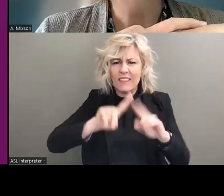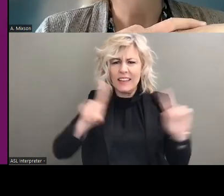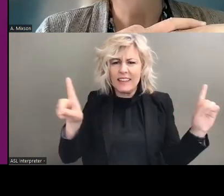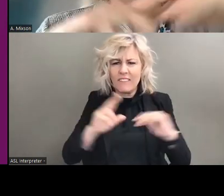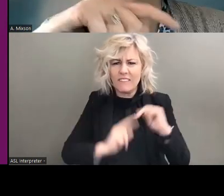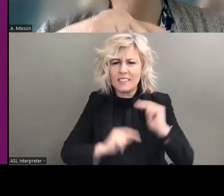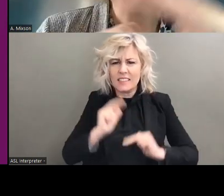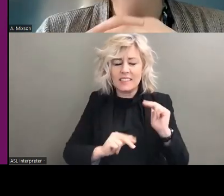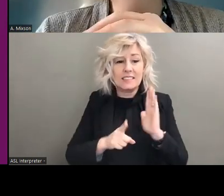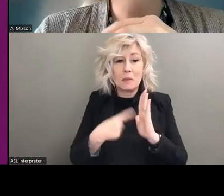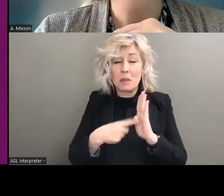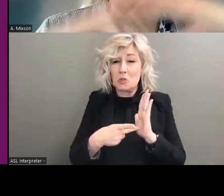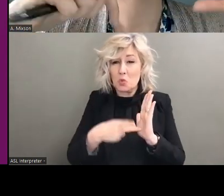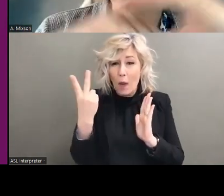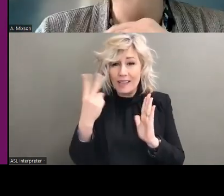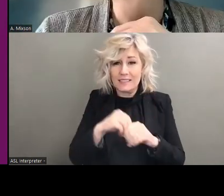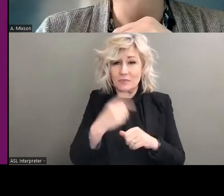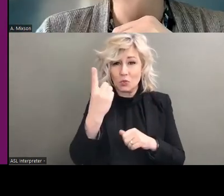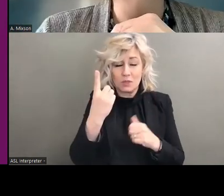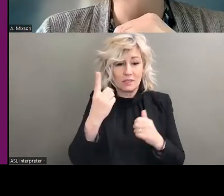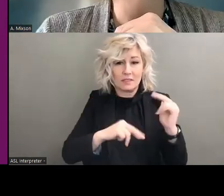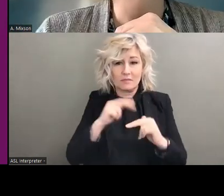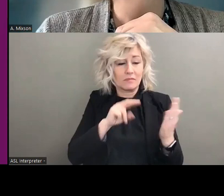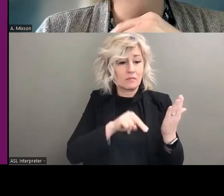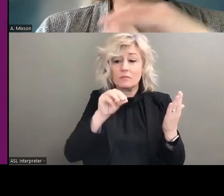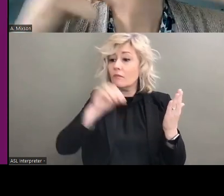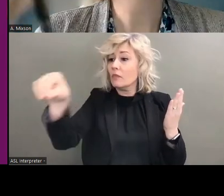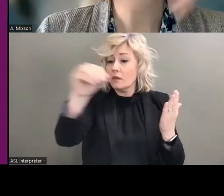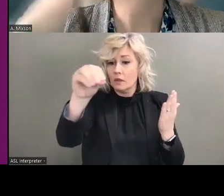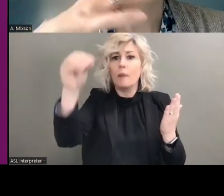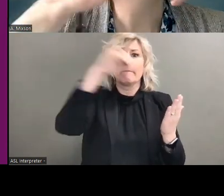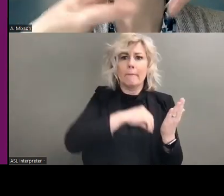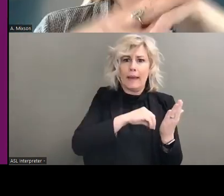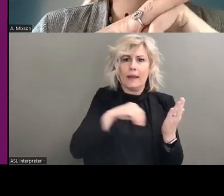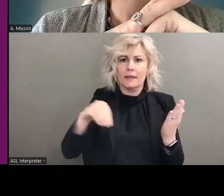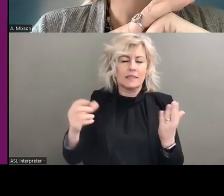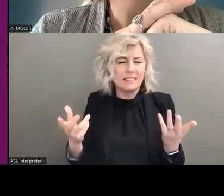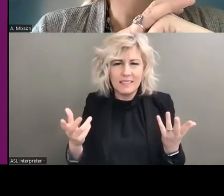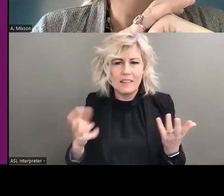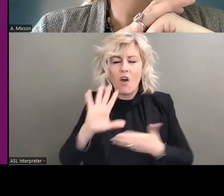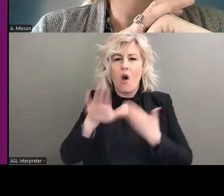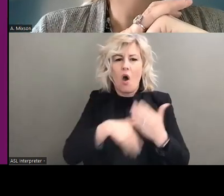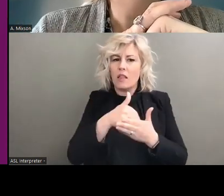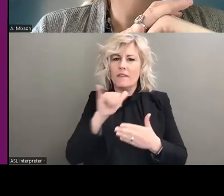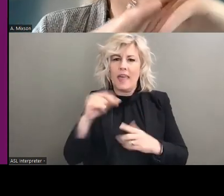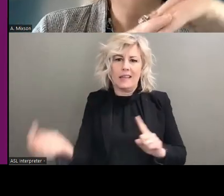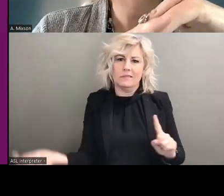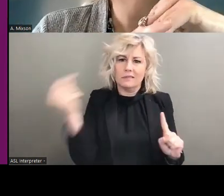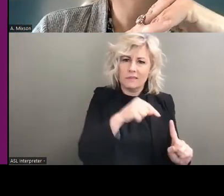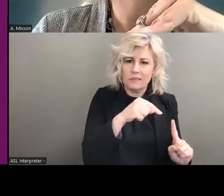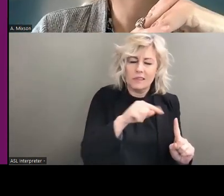some twice in one facility over the course of 3 or 4 years. All of this falls back to the fact